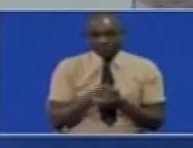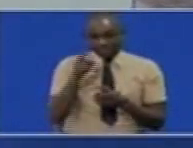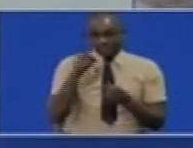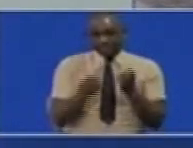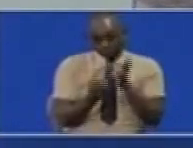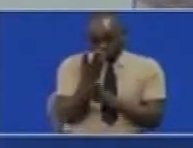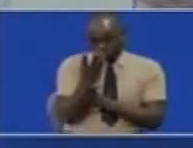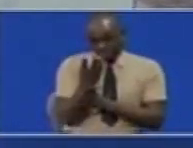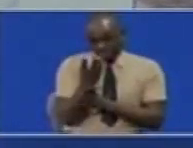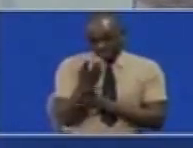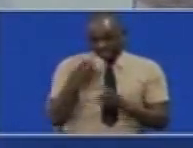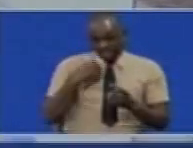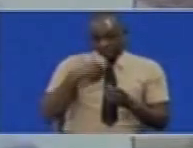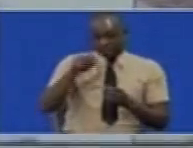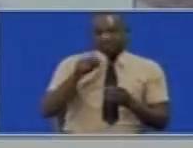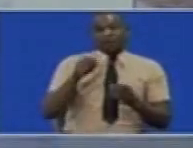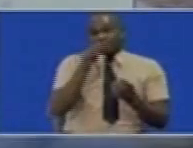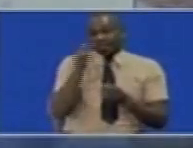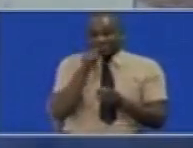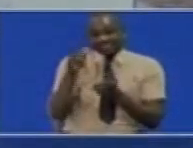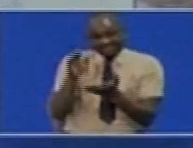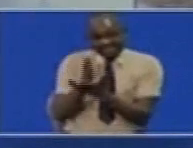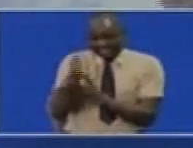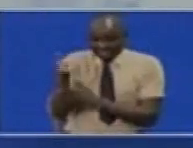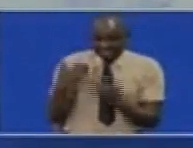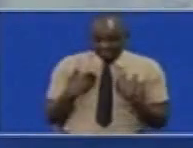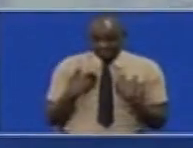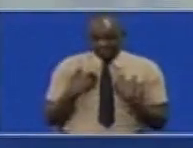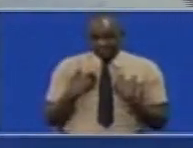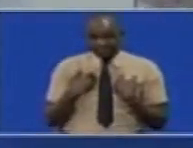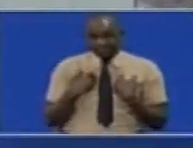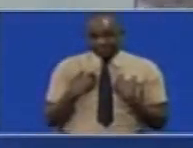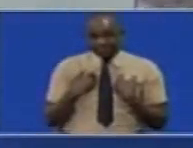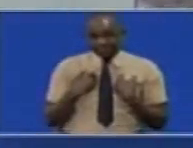It's basically grown, but the public sector is driving public sector wages.